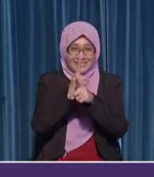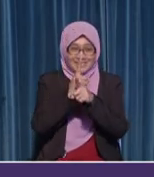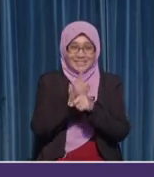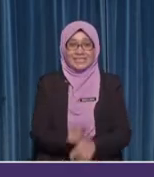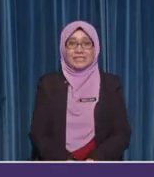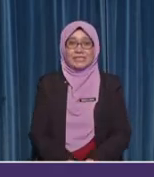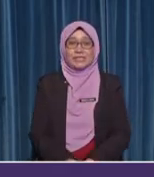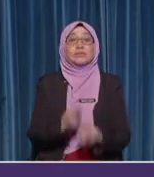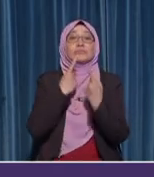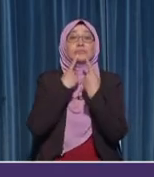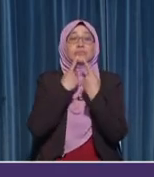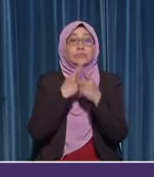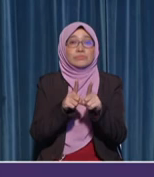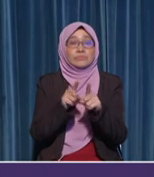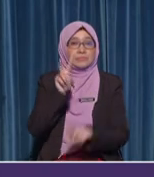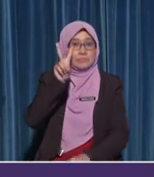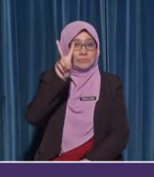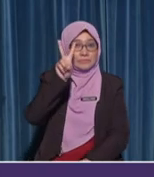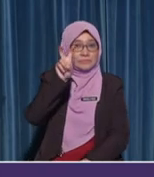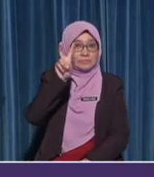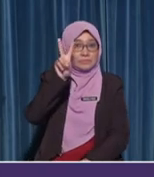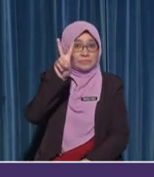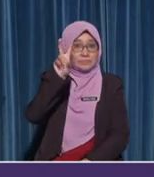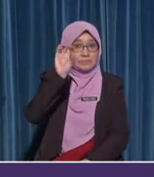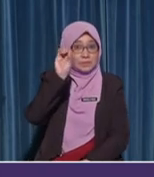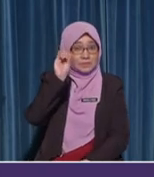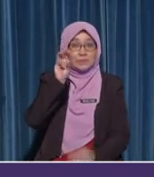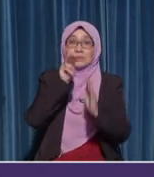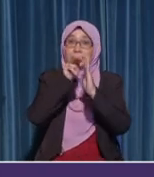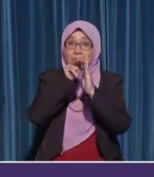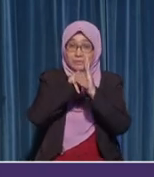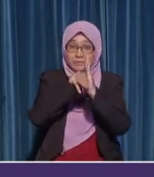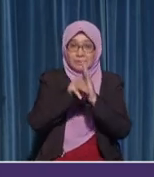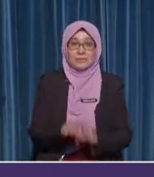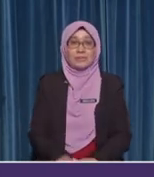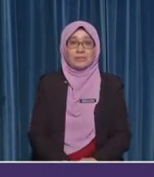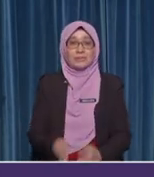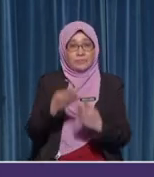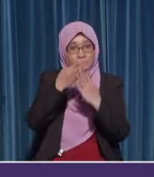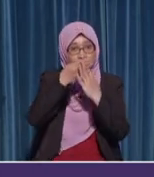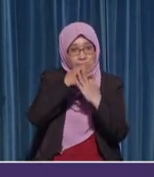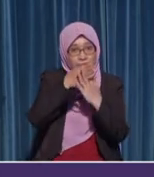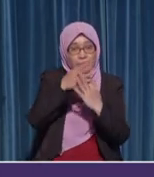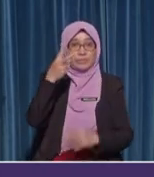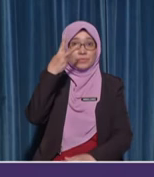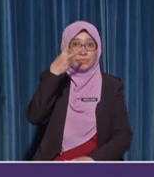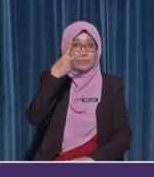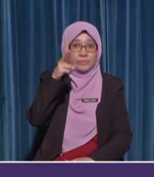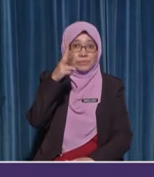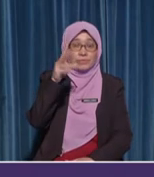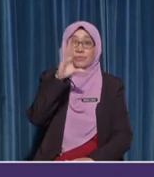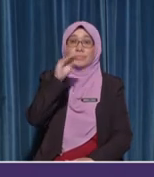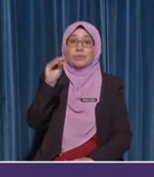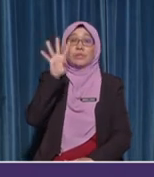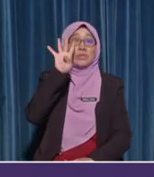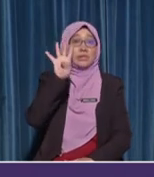The answer is 20 minutes. Between 12 and 4,